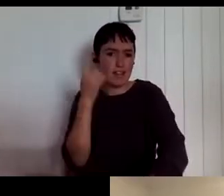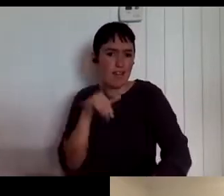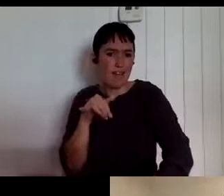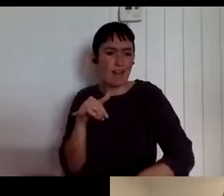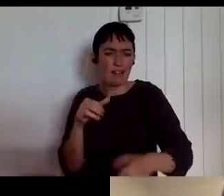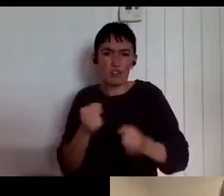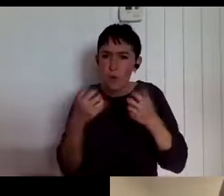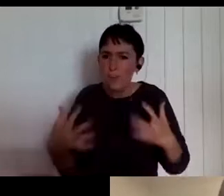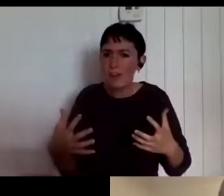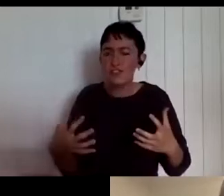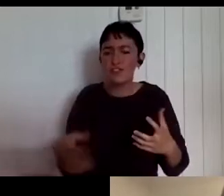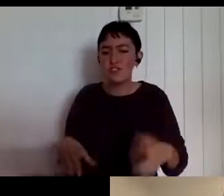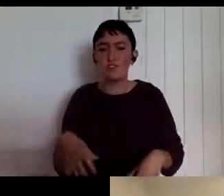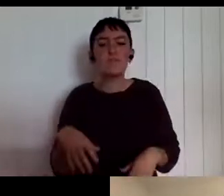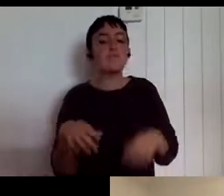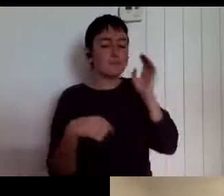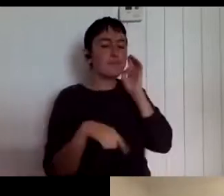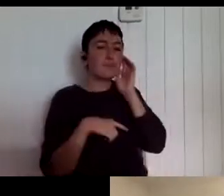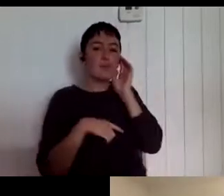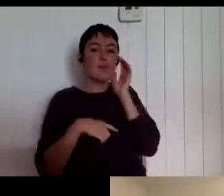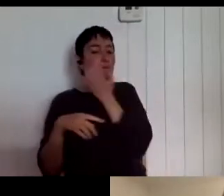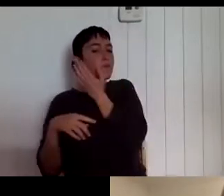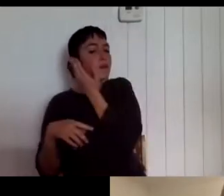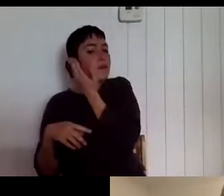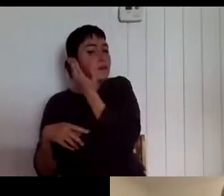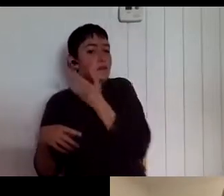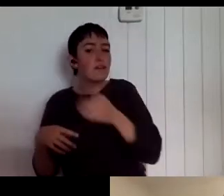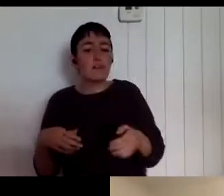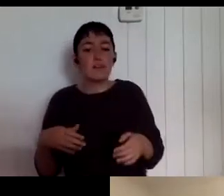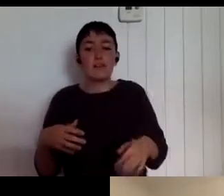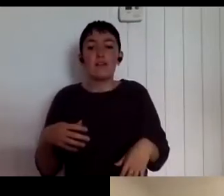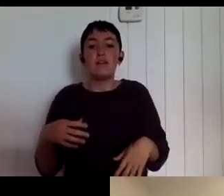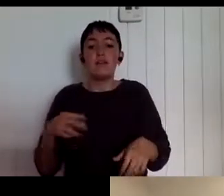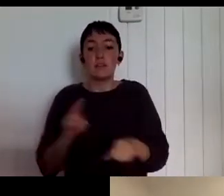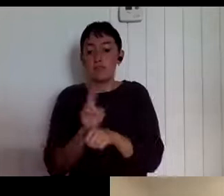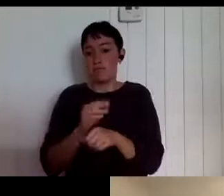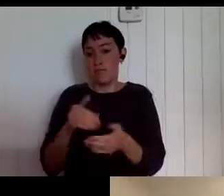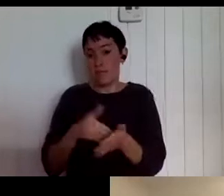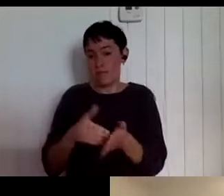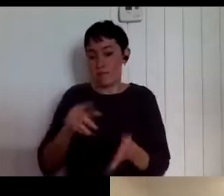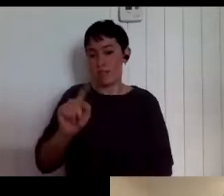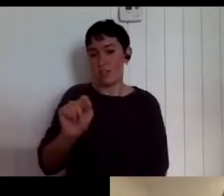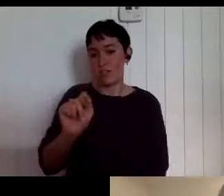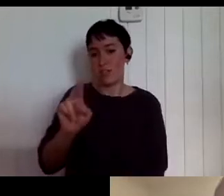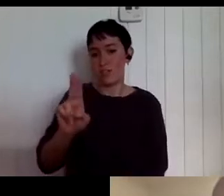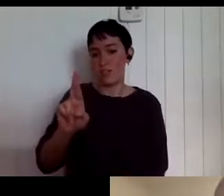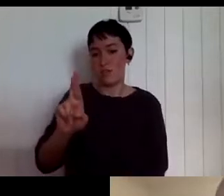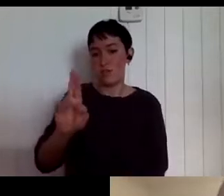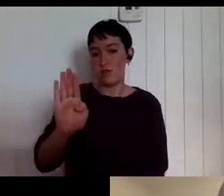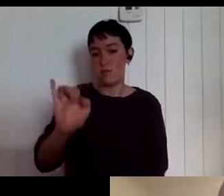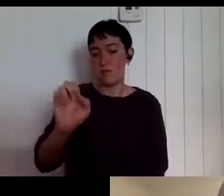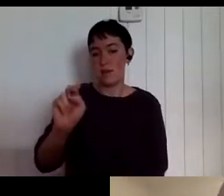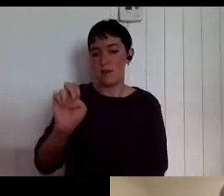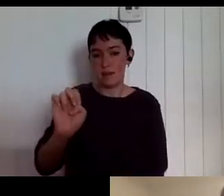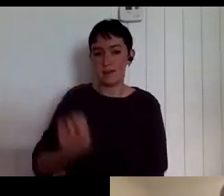towards using more batteries for that application, but the classical way of doing it is a turbine. So what you do is, so let's say